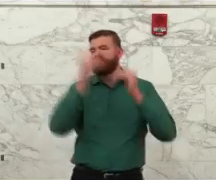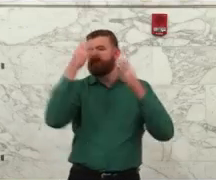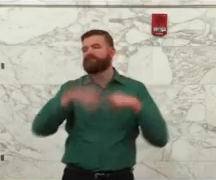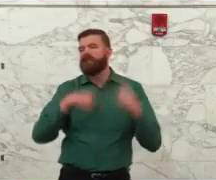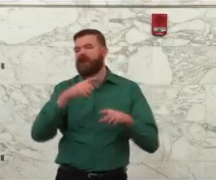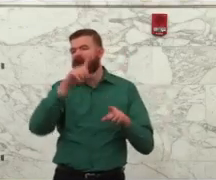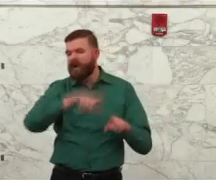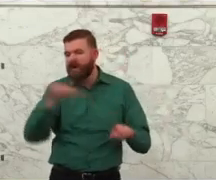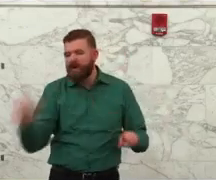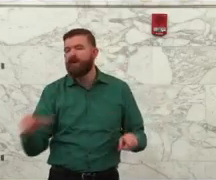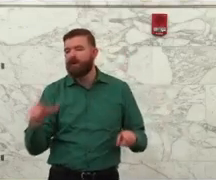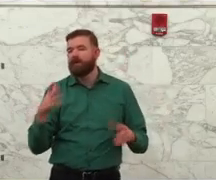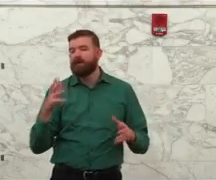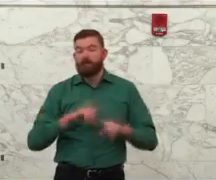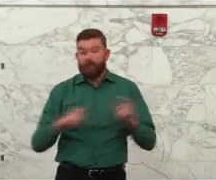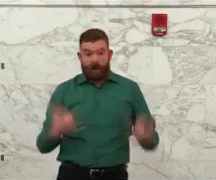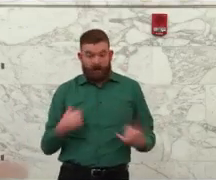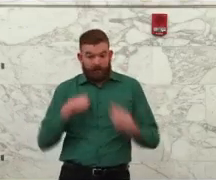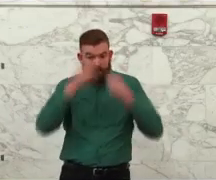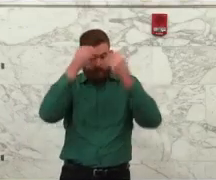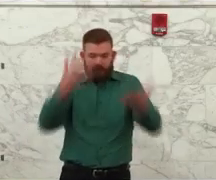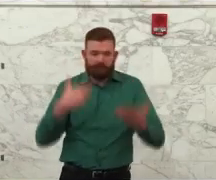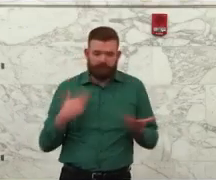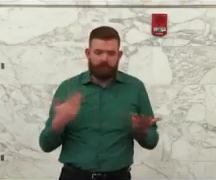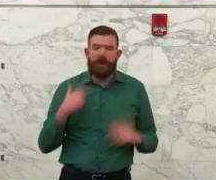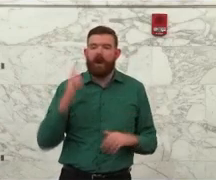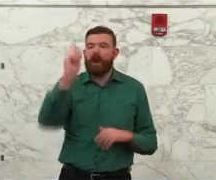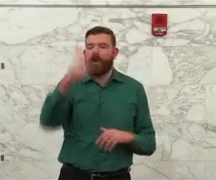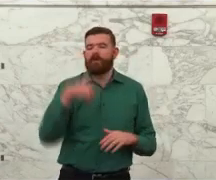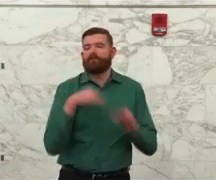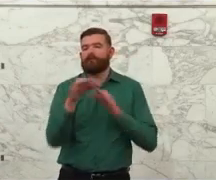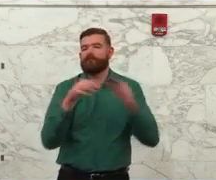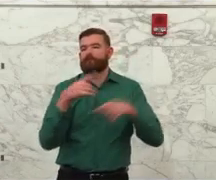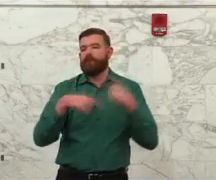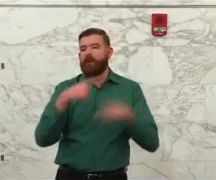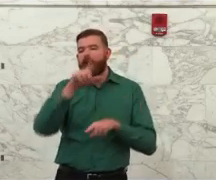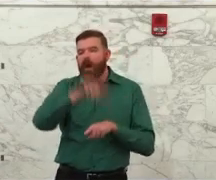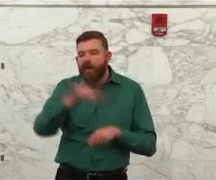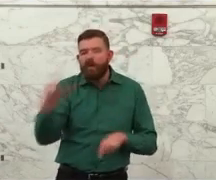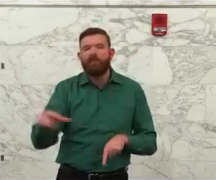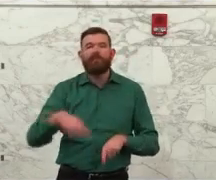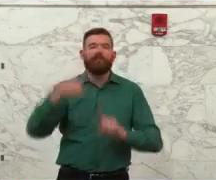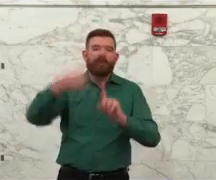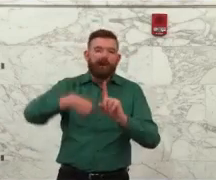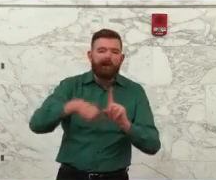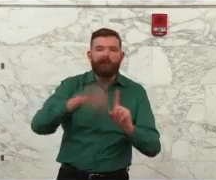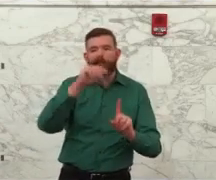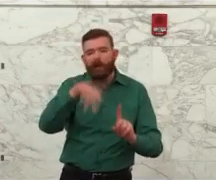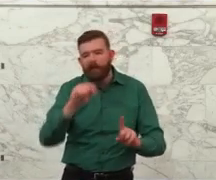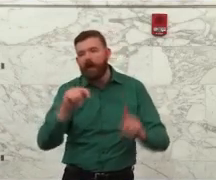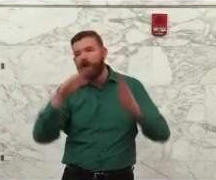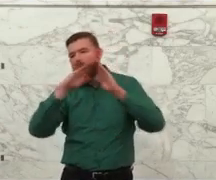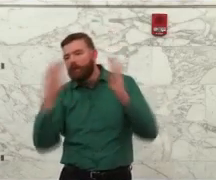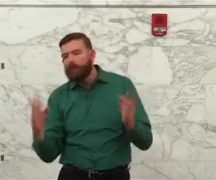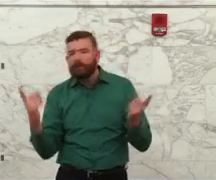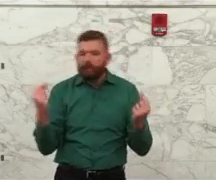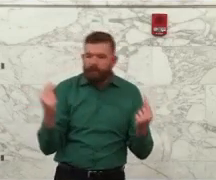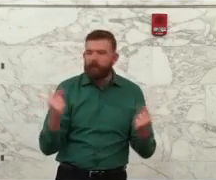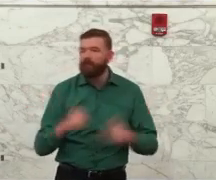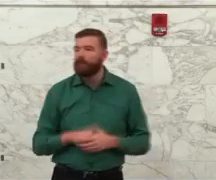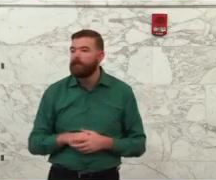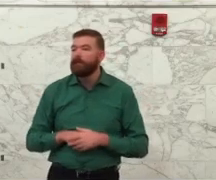good? I'm good. You good? Please, I promised. Yeah, couple questions. One on for the commissioner on